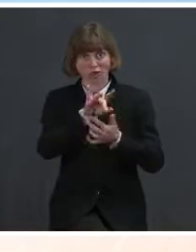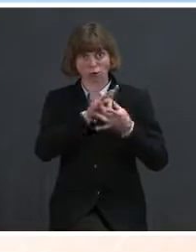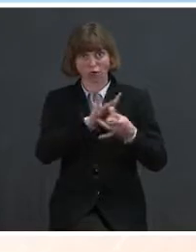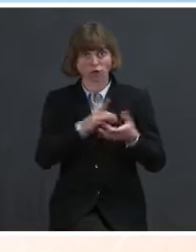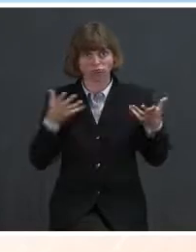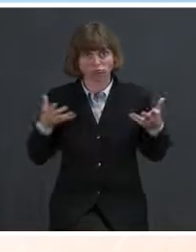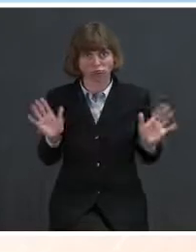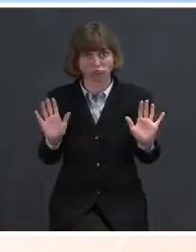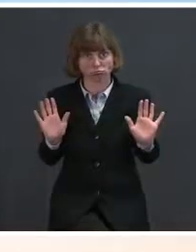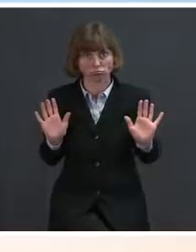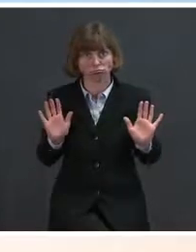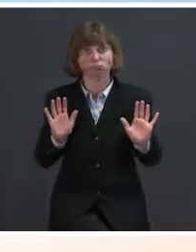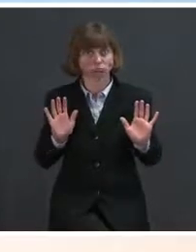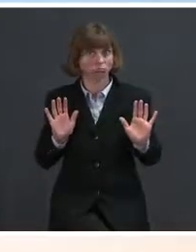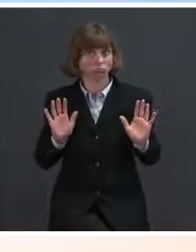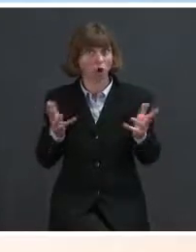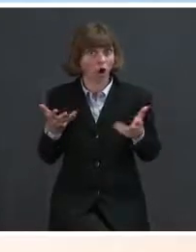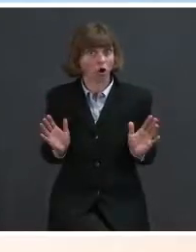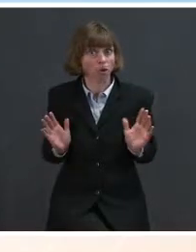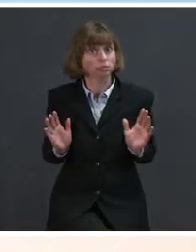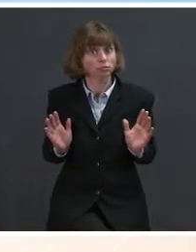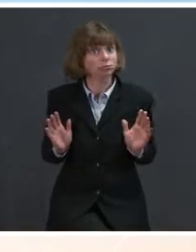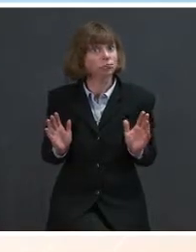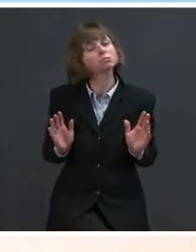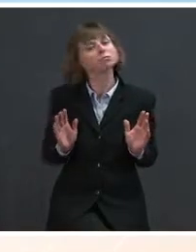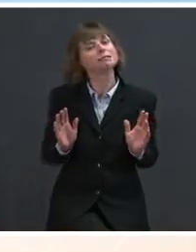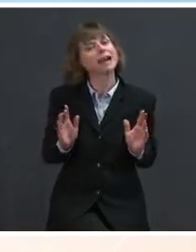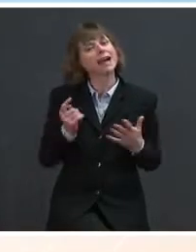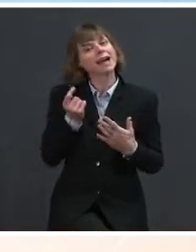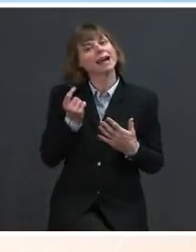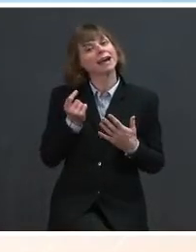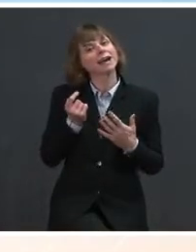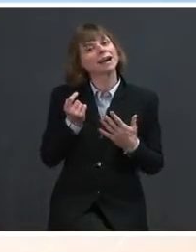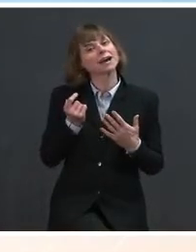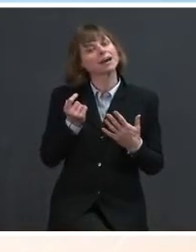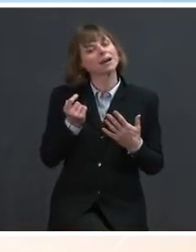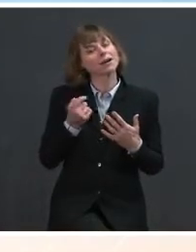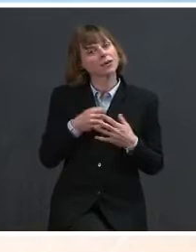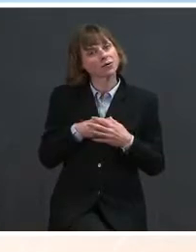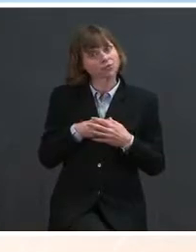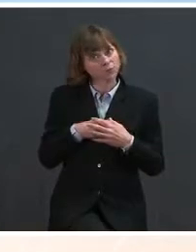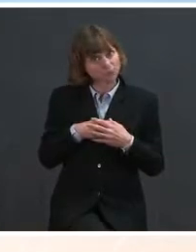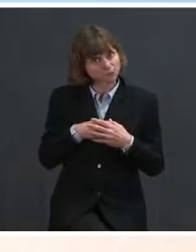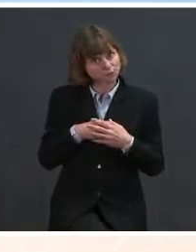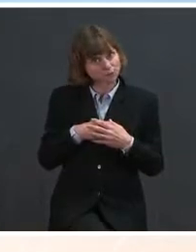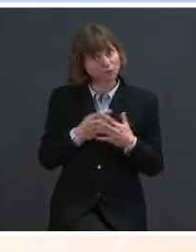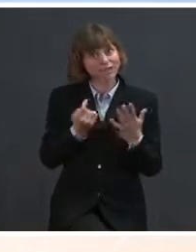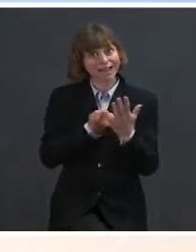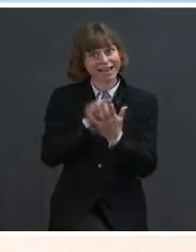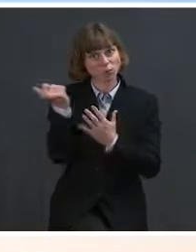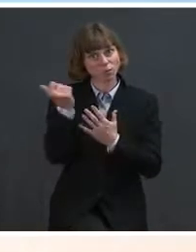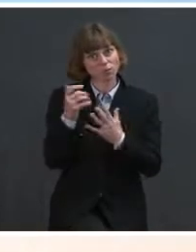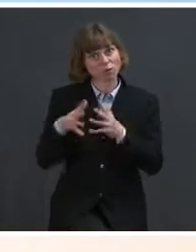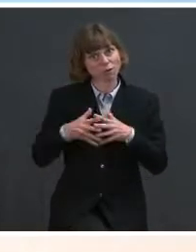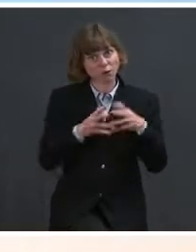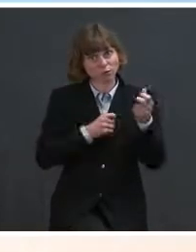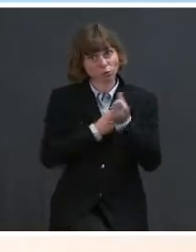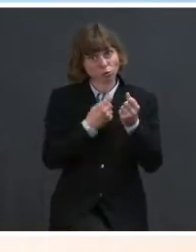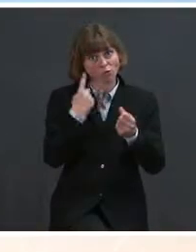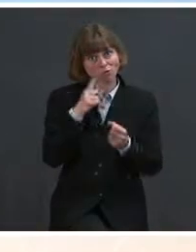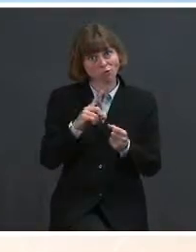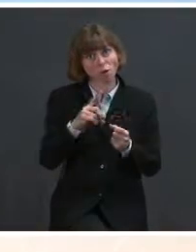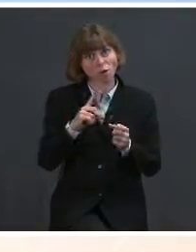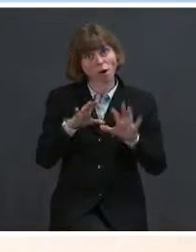not only removed American support for offensive operations in Yemen, he has also taken